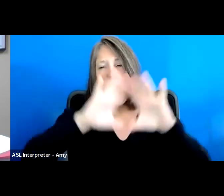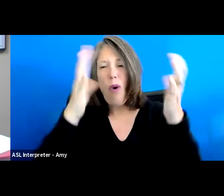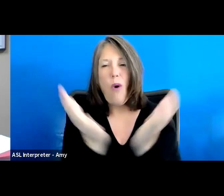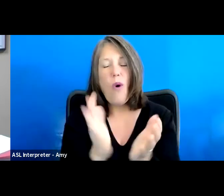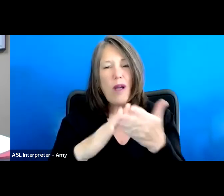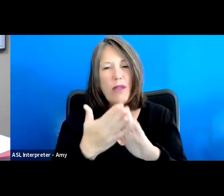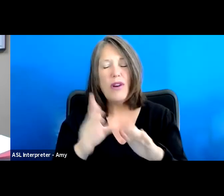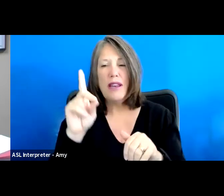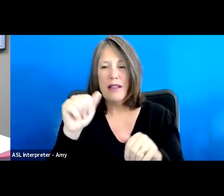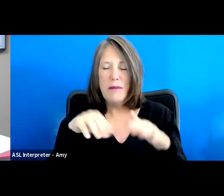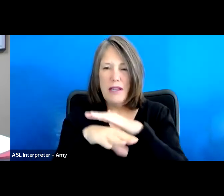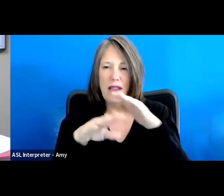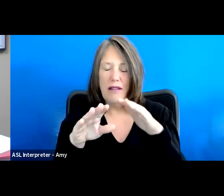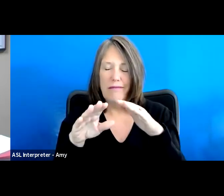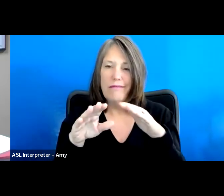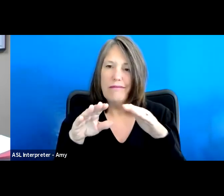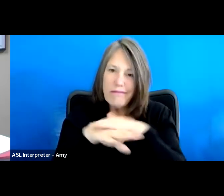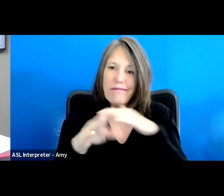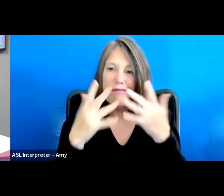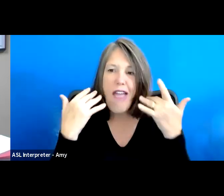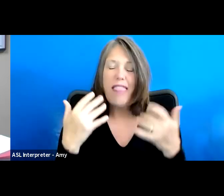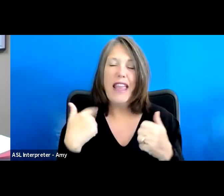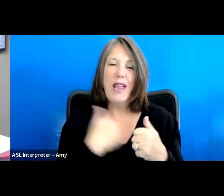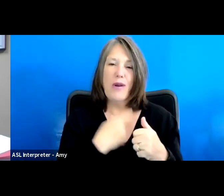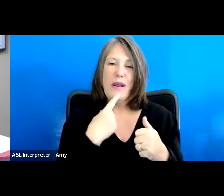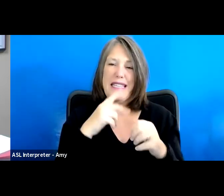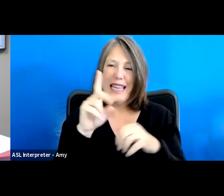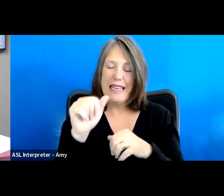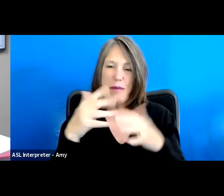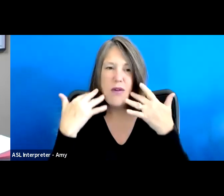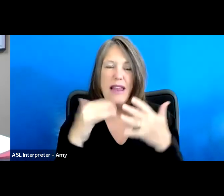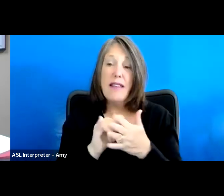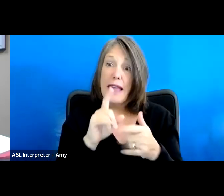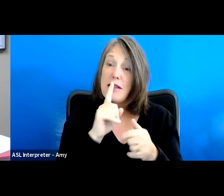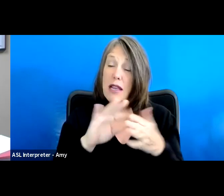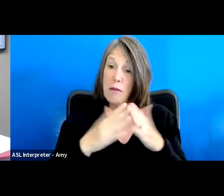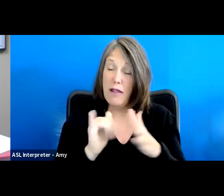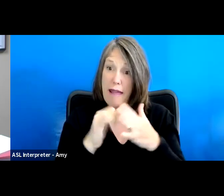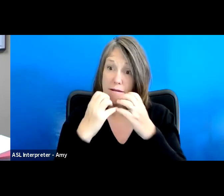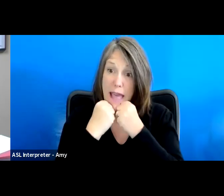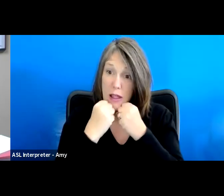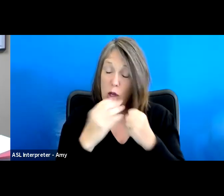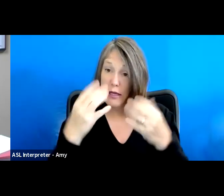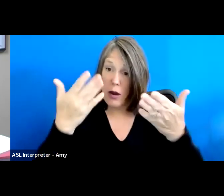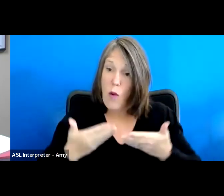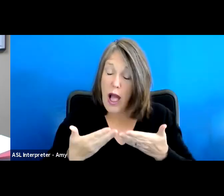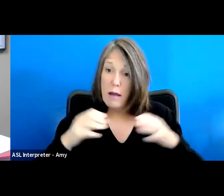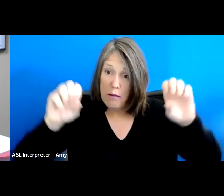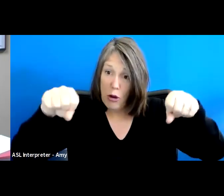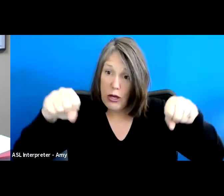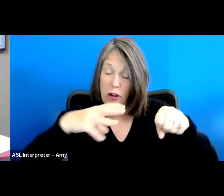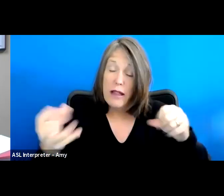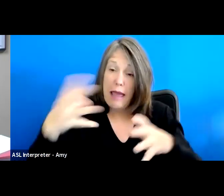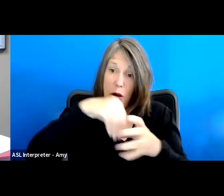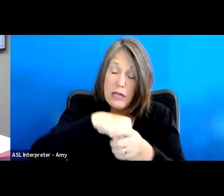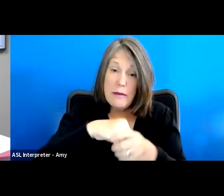disability-friendly. So we say that disability-friendly is a community that values and welcomes the potential and